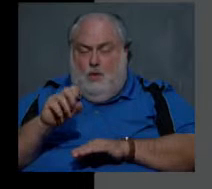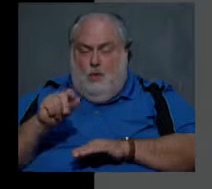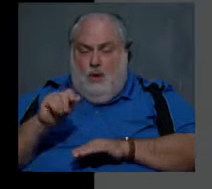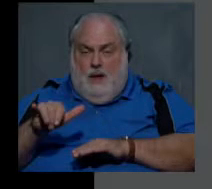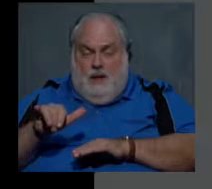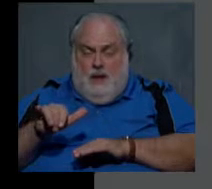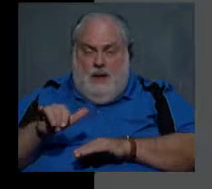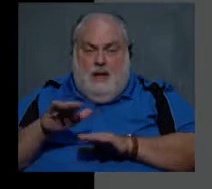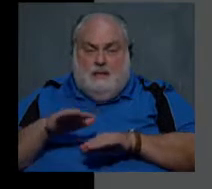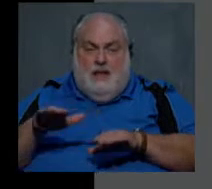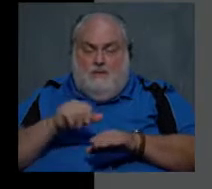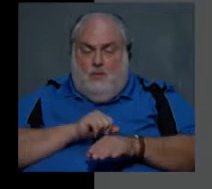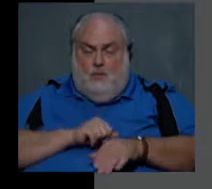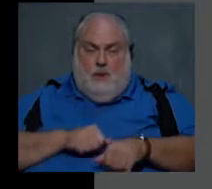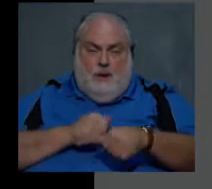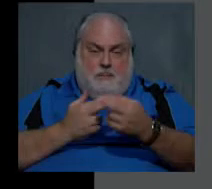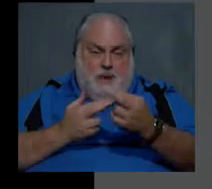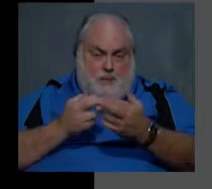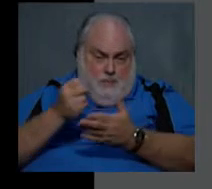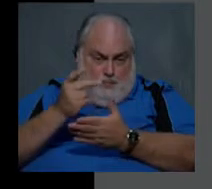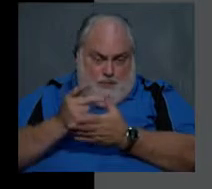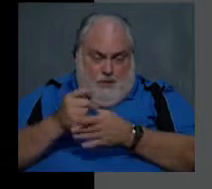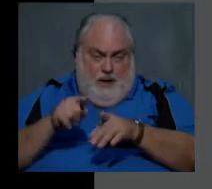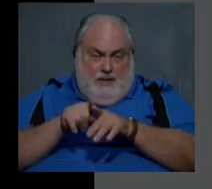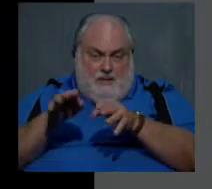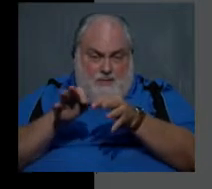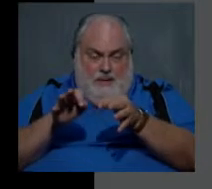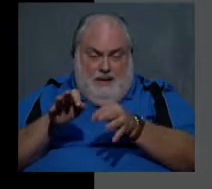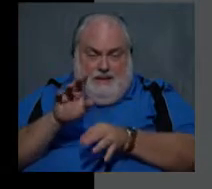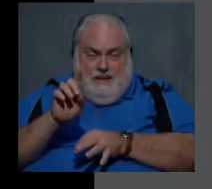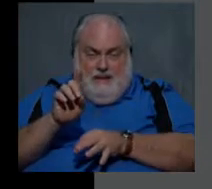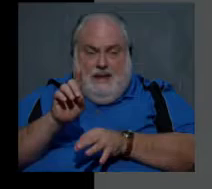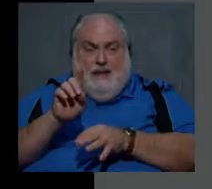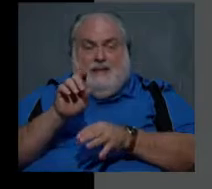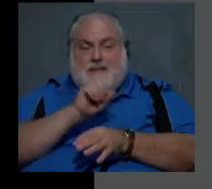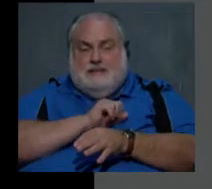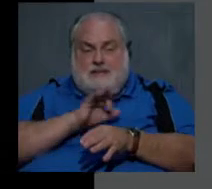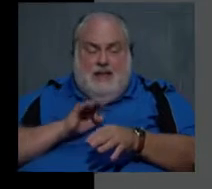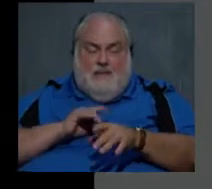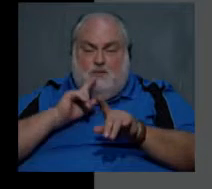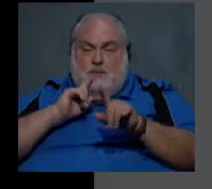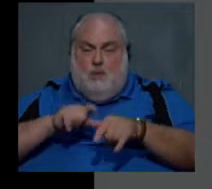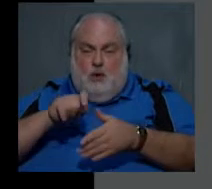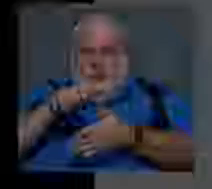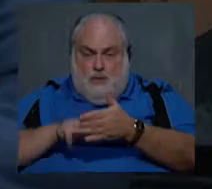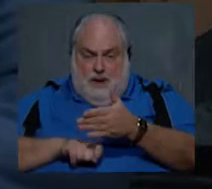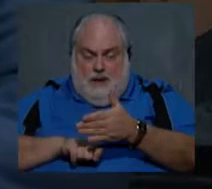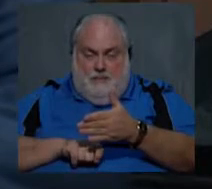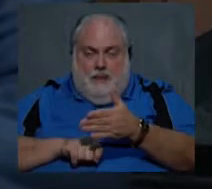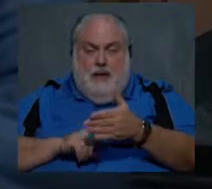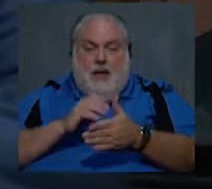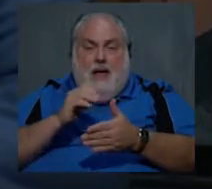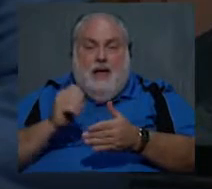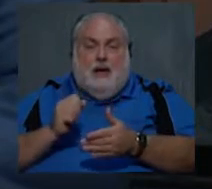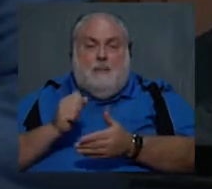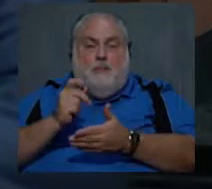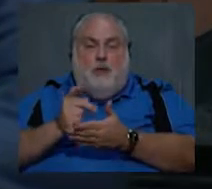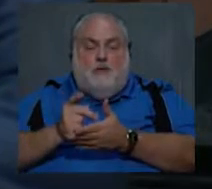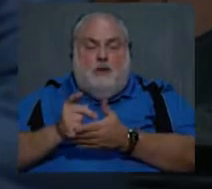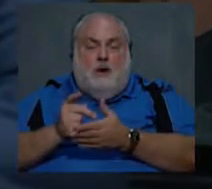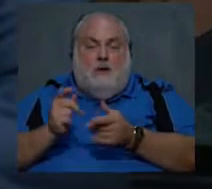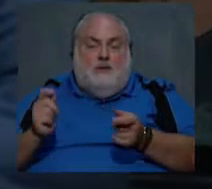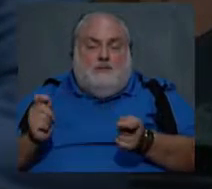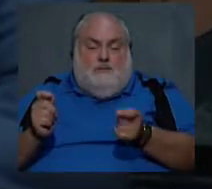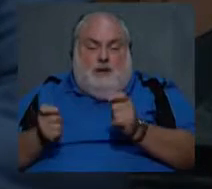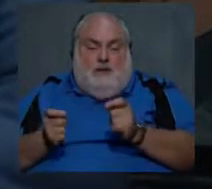subject to compliance with the comments and conditions as outlined in paragraphs D, E, and F of the agenda staff report. Staff recommends approval of the variance request